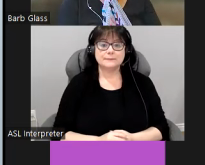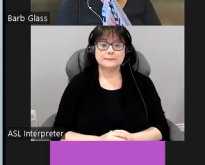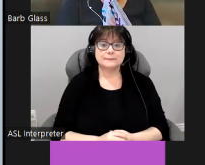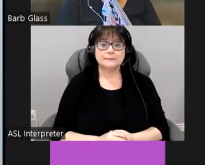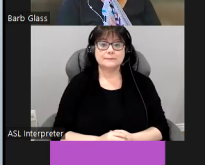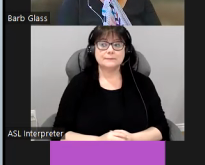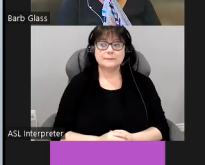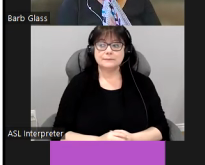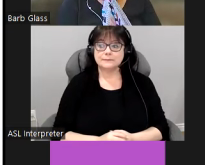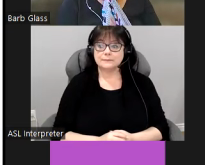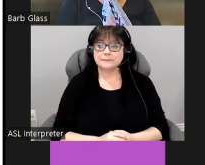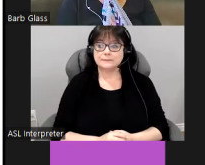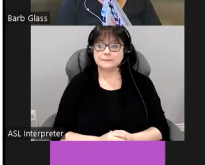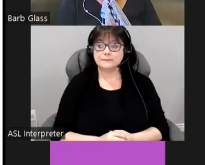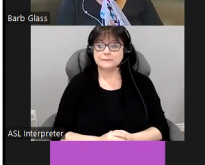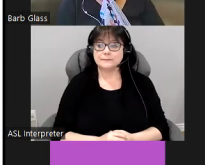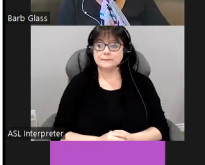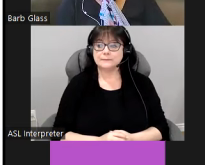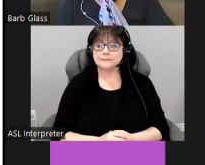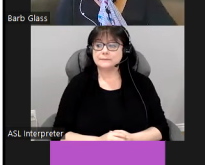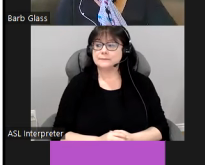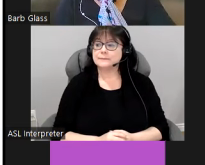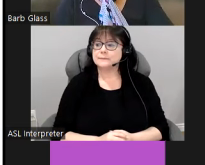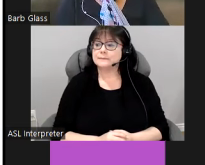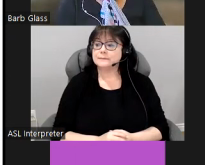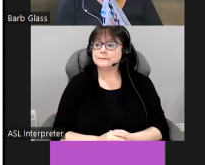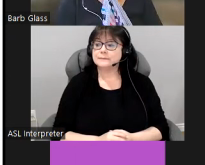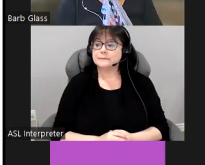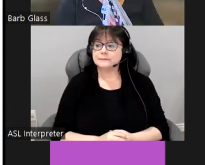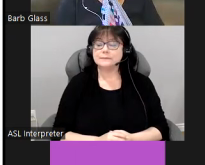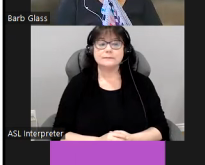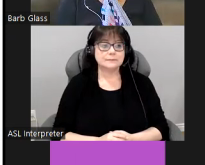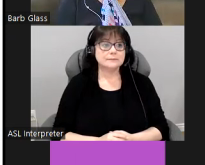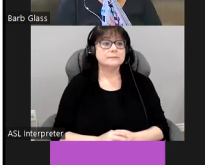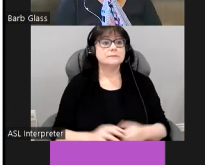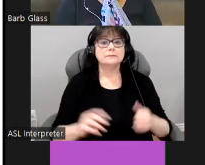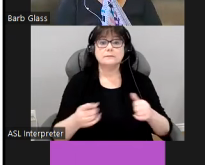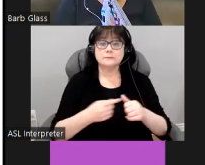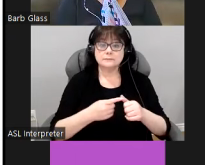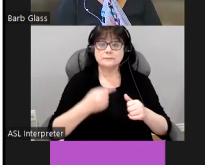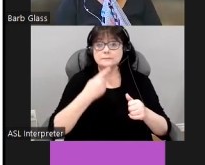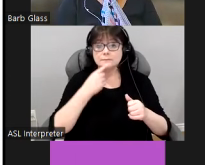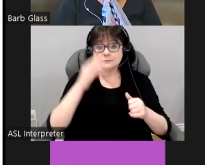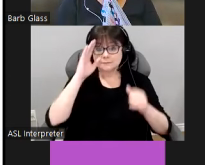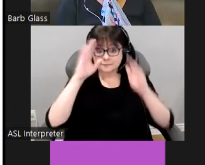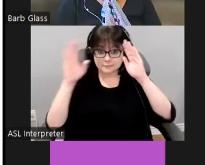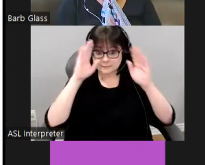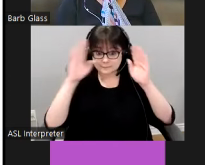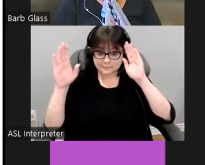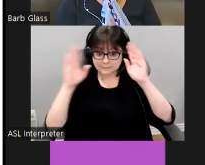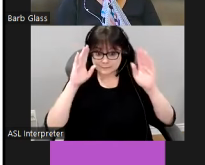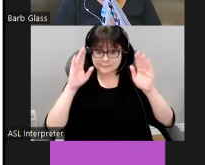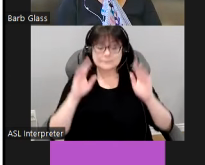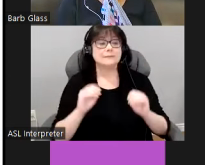Bear with me here. There we go. I would first like to say hello, bonjour, Annie, and